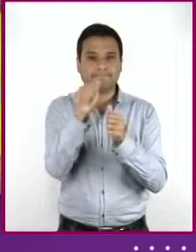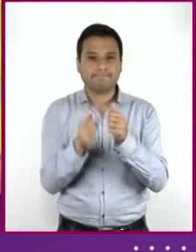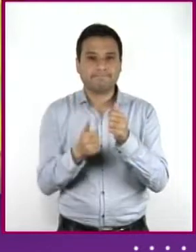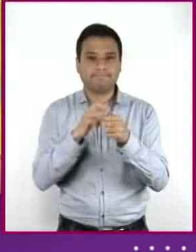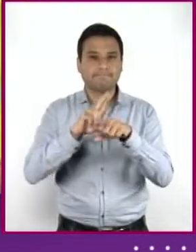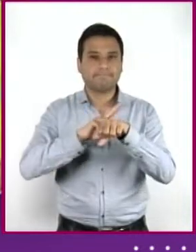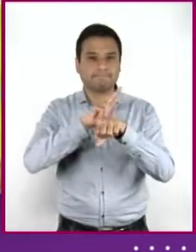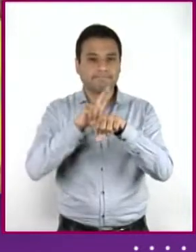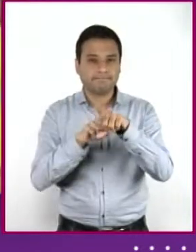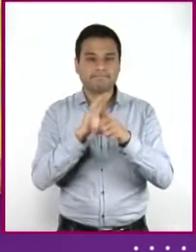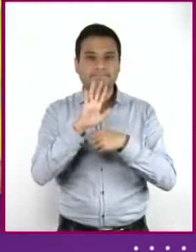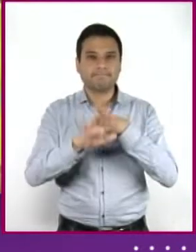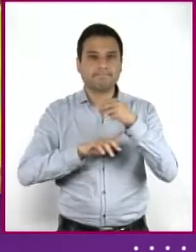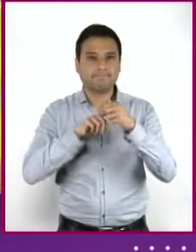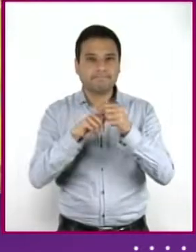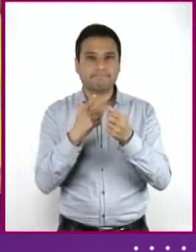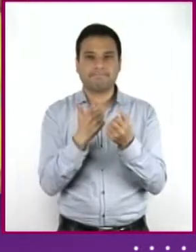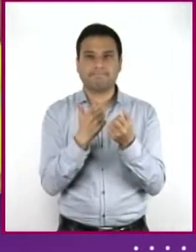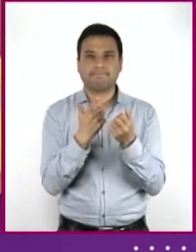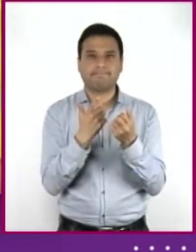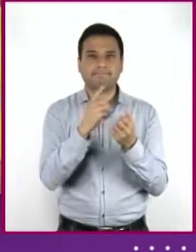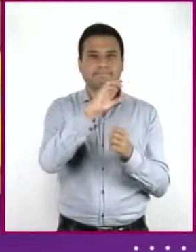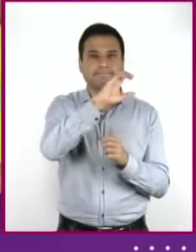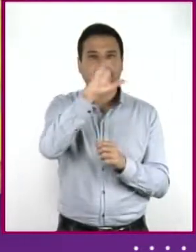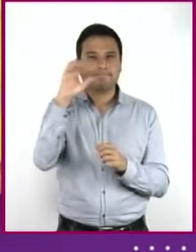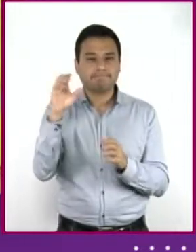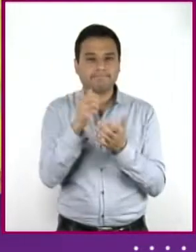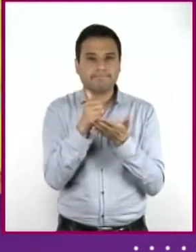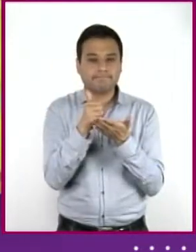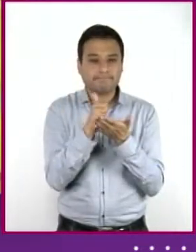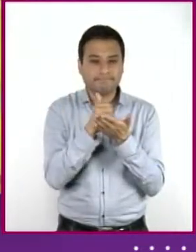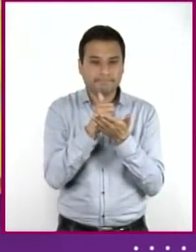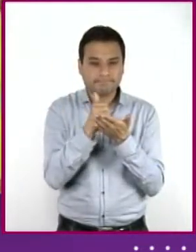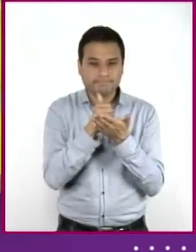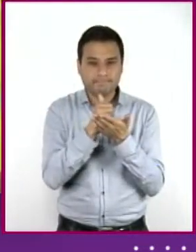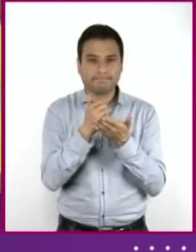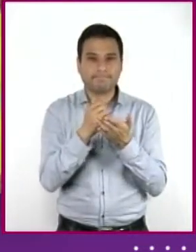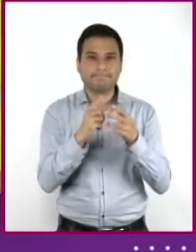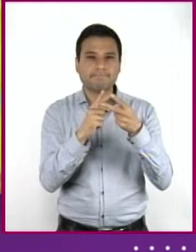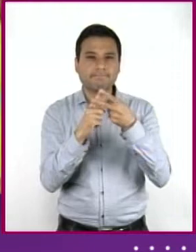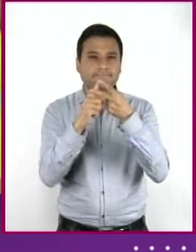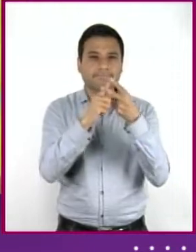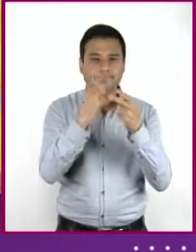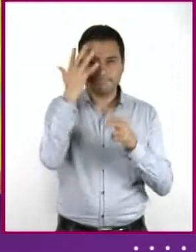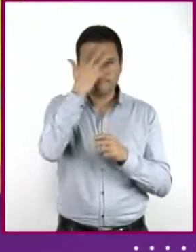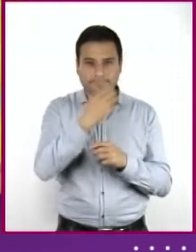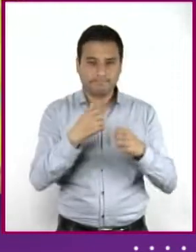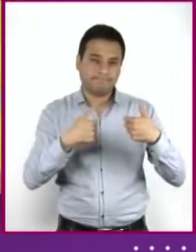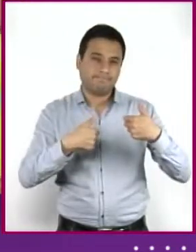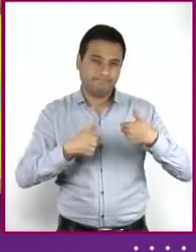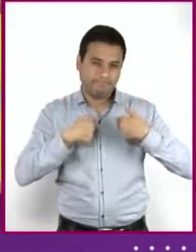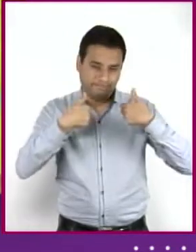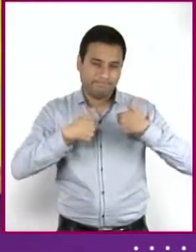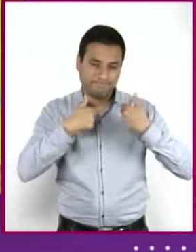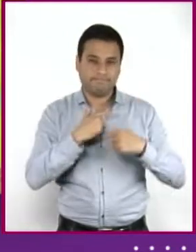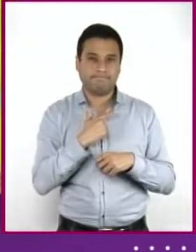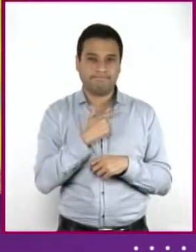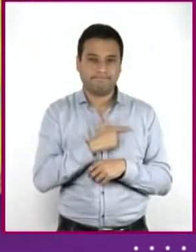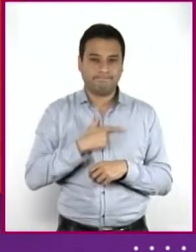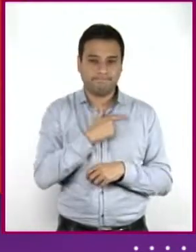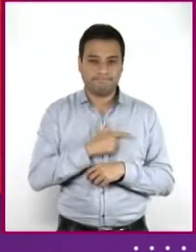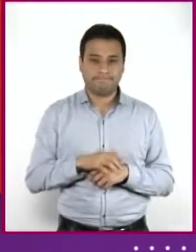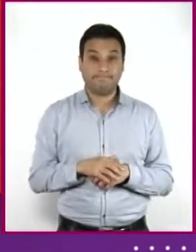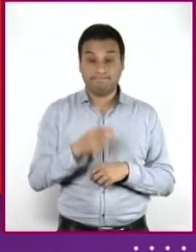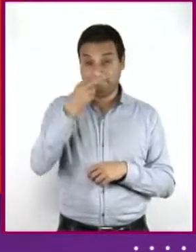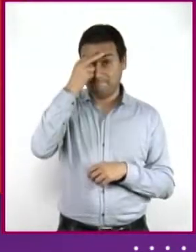nature, animals, blue sky, bright stars, and young people. Yes,